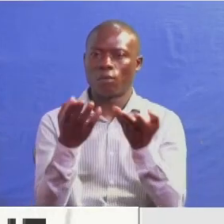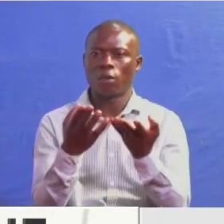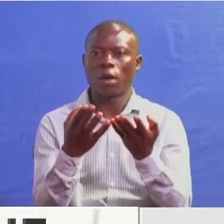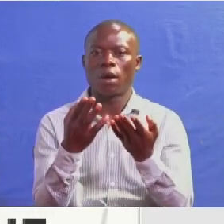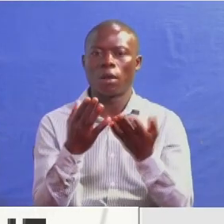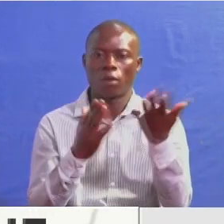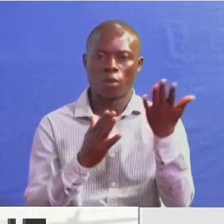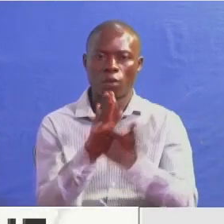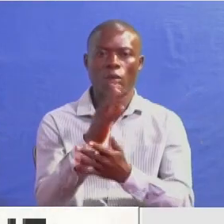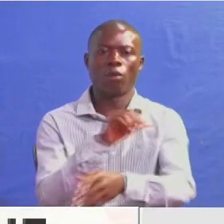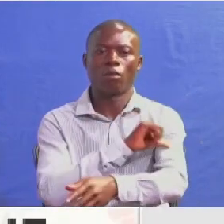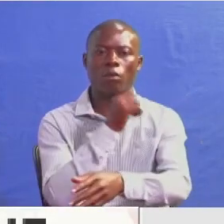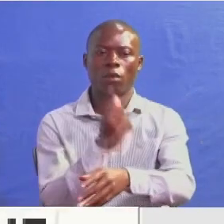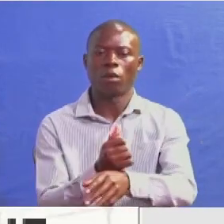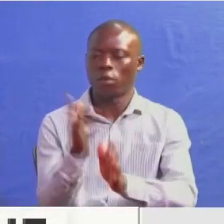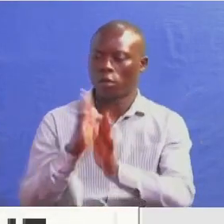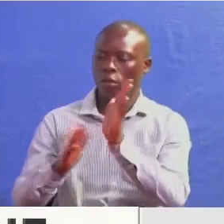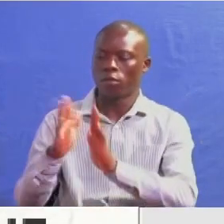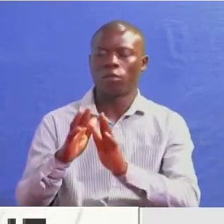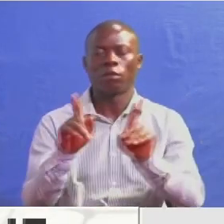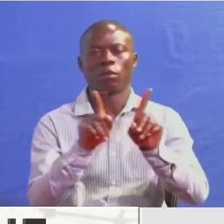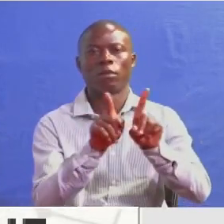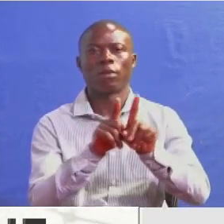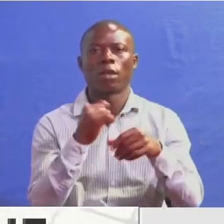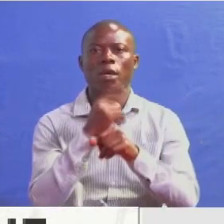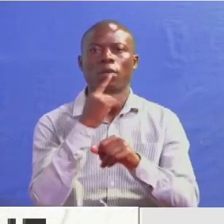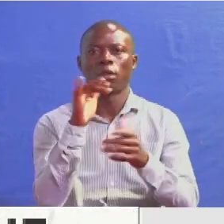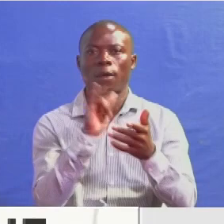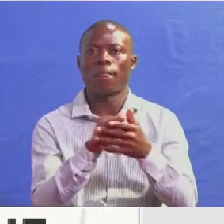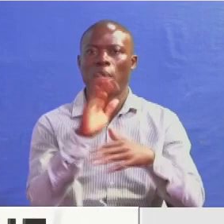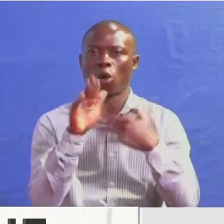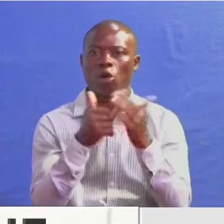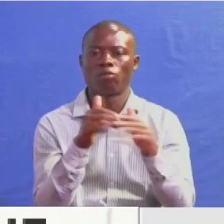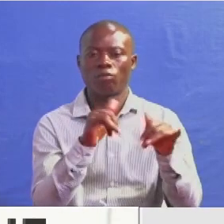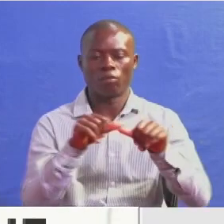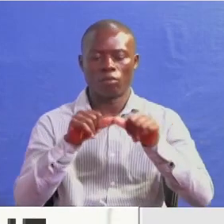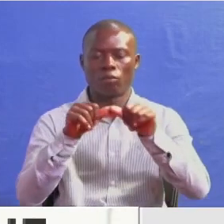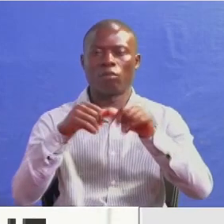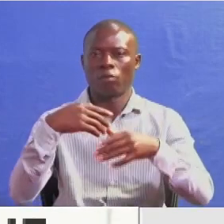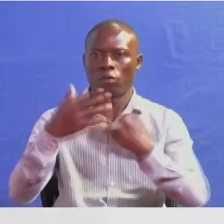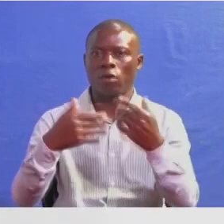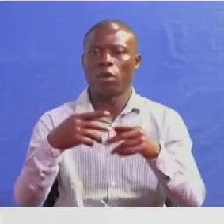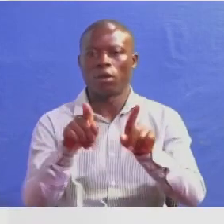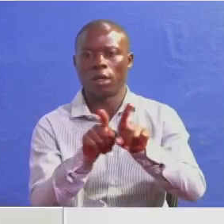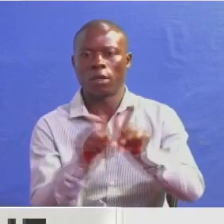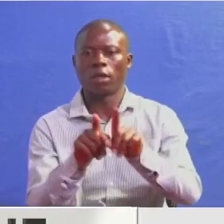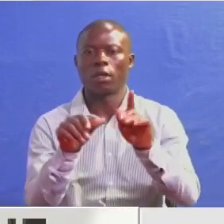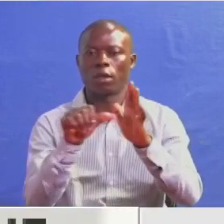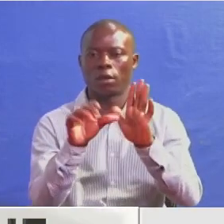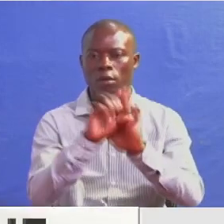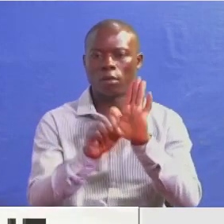authority, acknowledging the planned strike, while assuring the negotiations are still ongoing with the relevant stakeholders